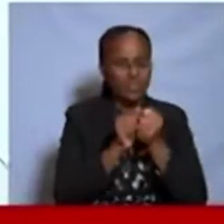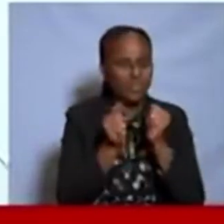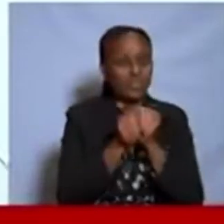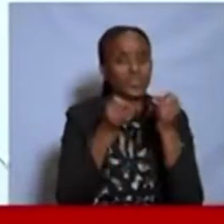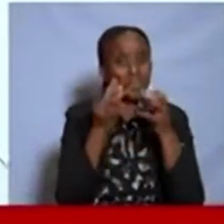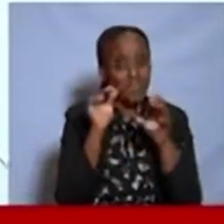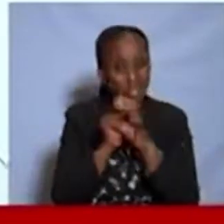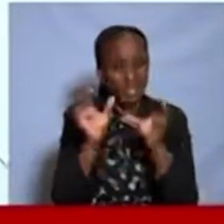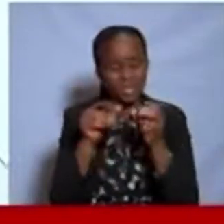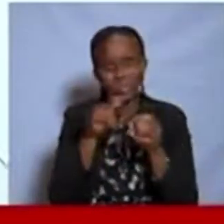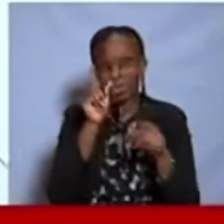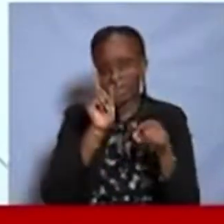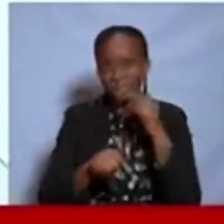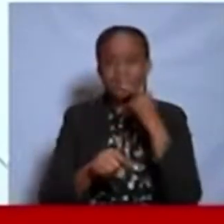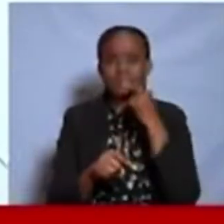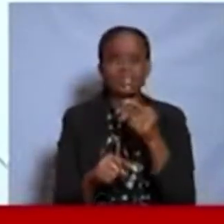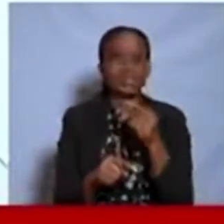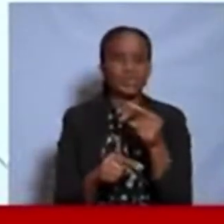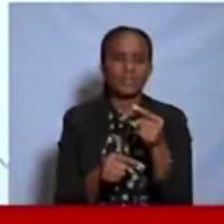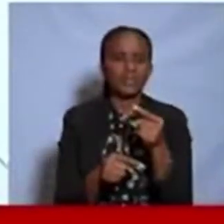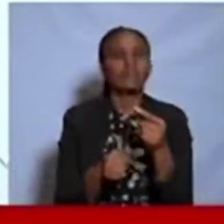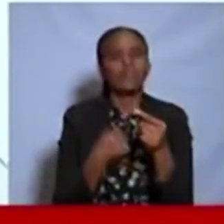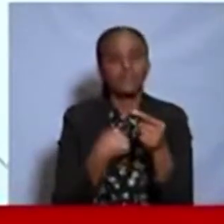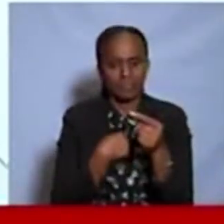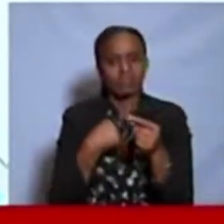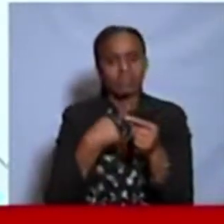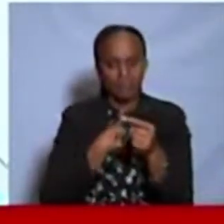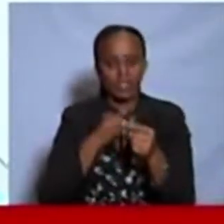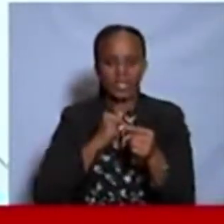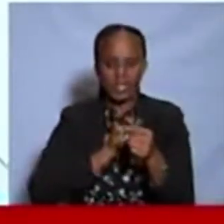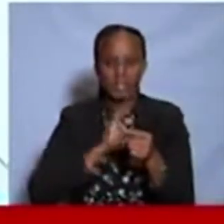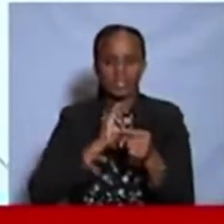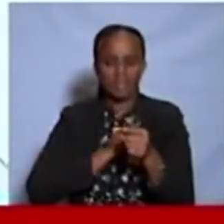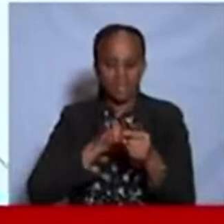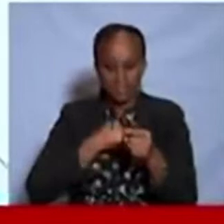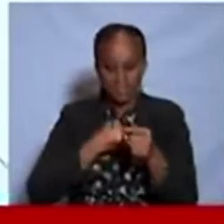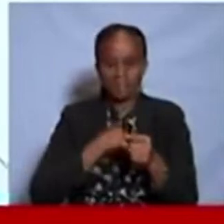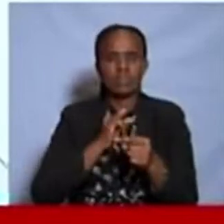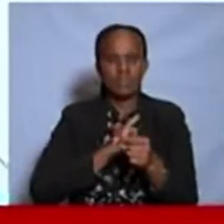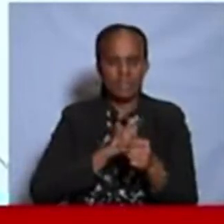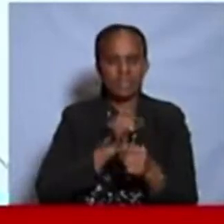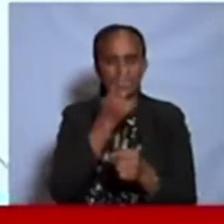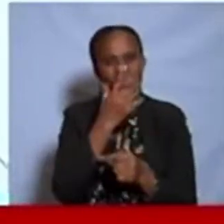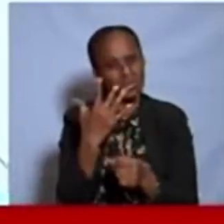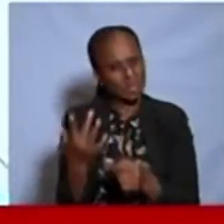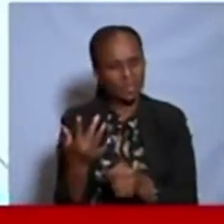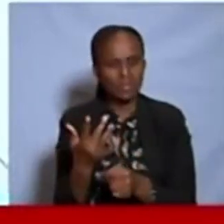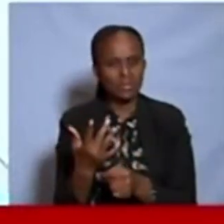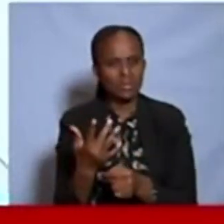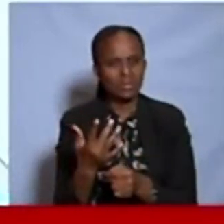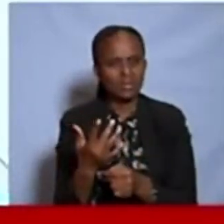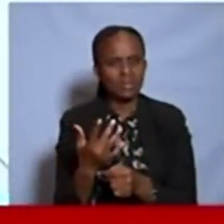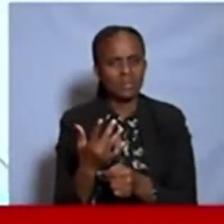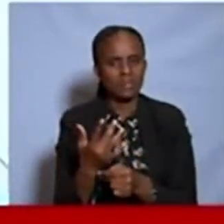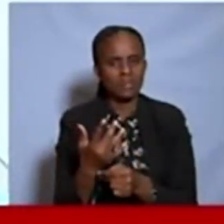council. So you can't just say, I have done this, just one thing.